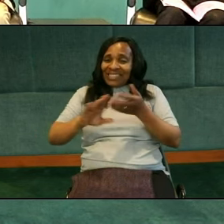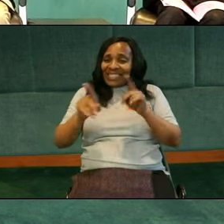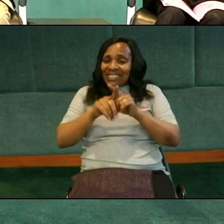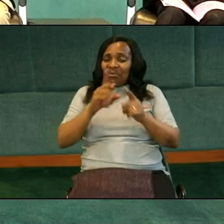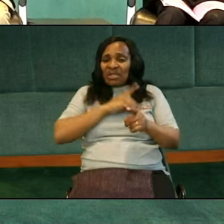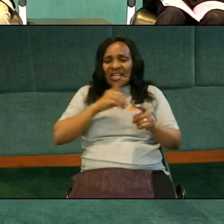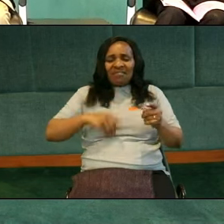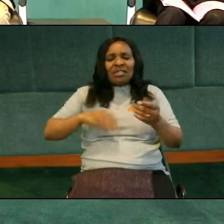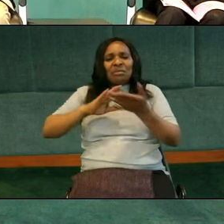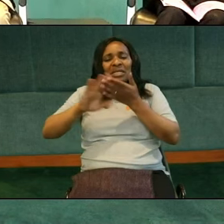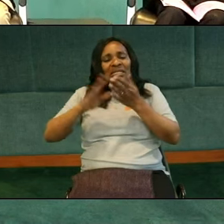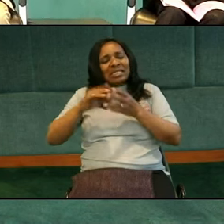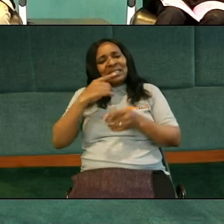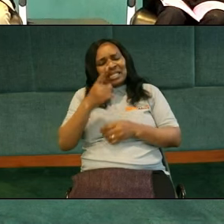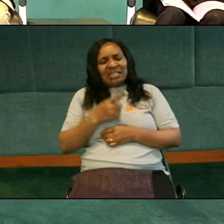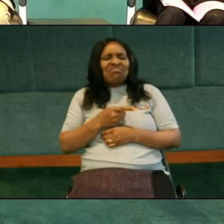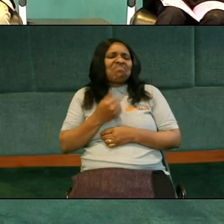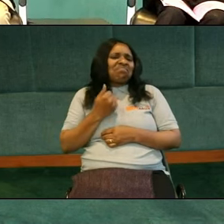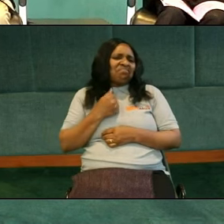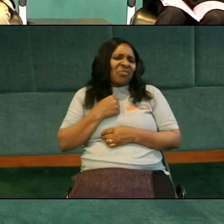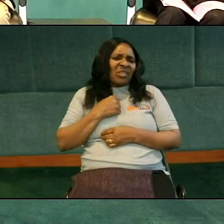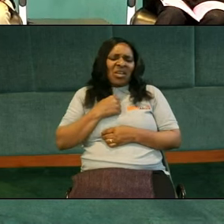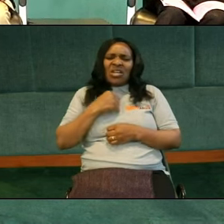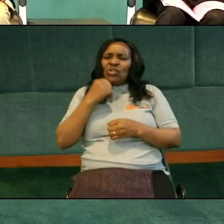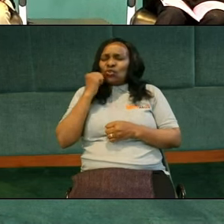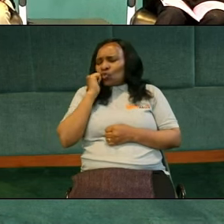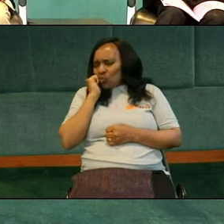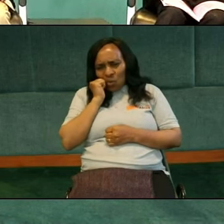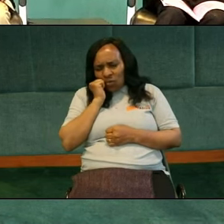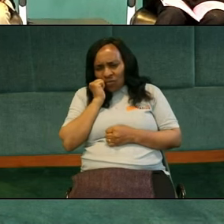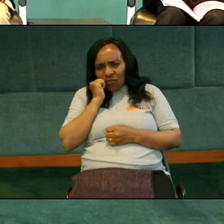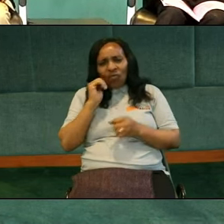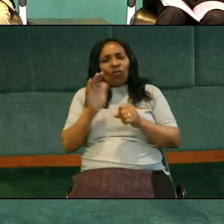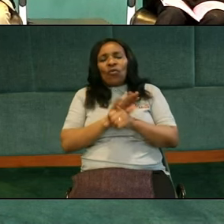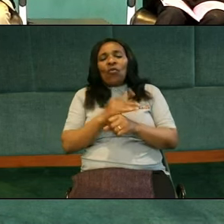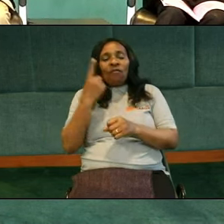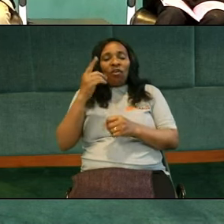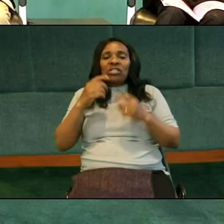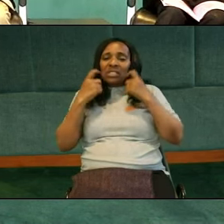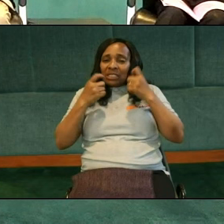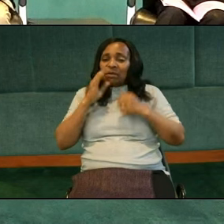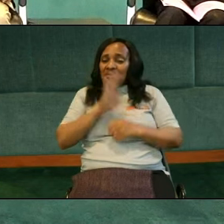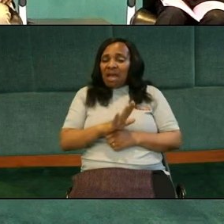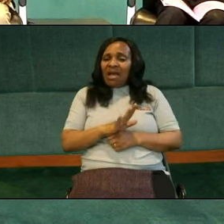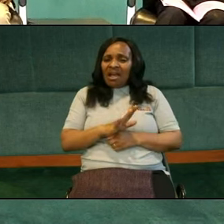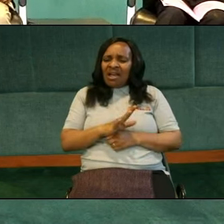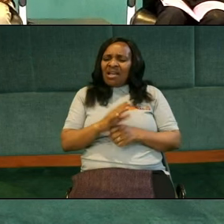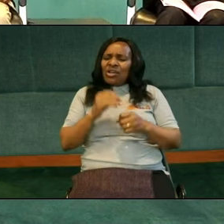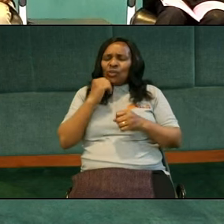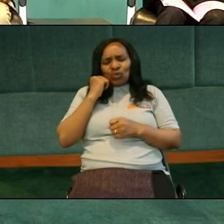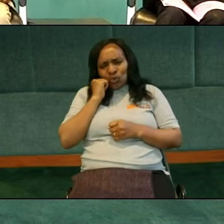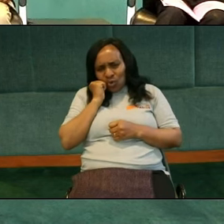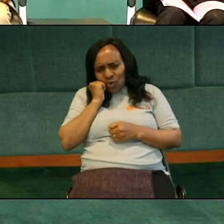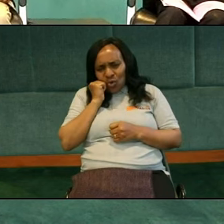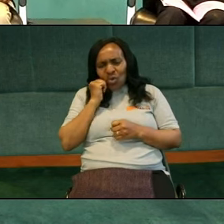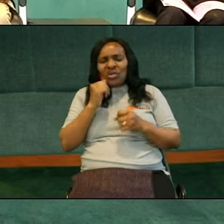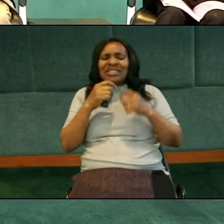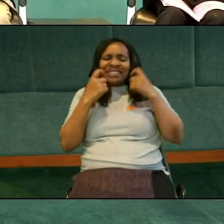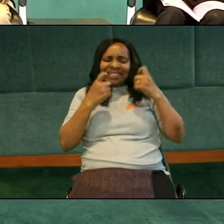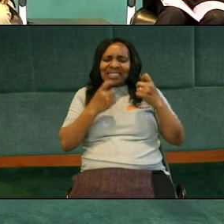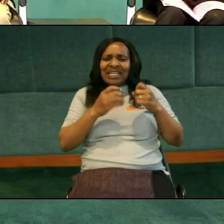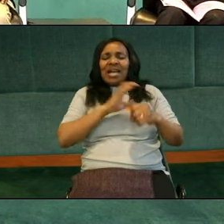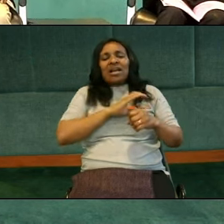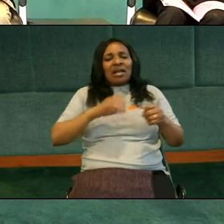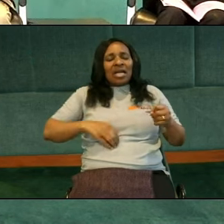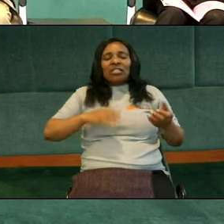he says he was sorrowful for his sin. And as a result of the sorrow he had for his sin,